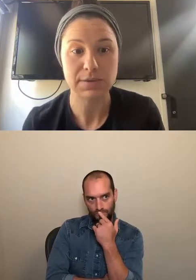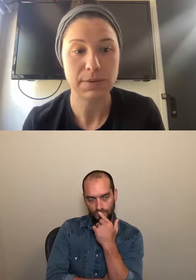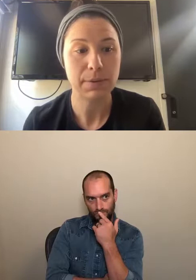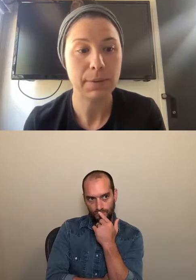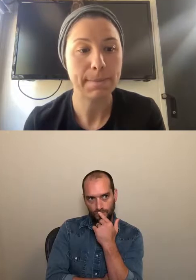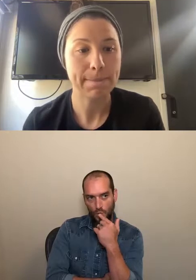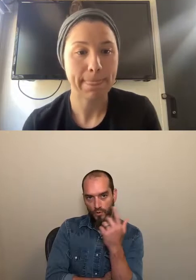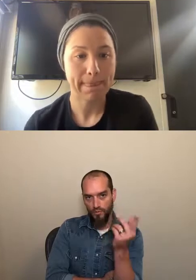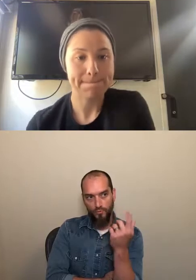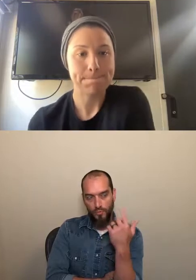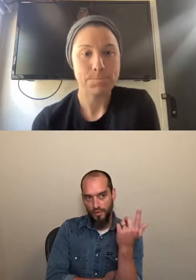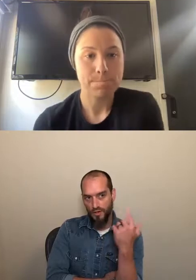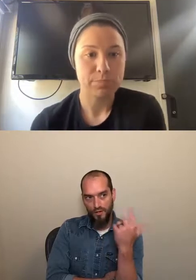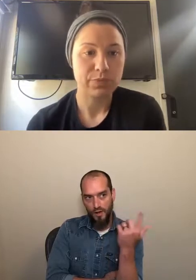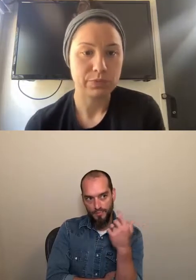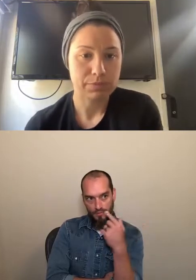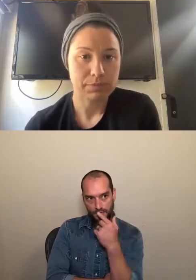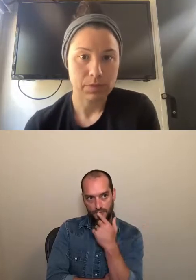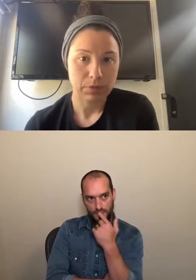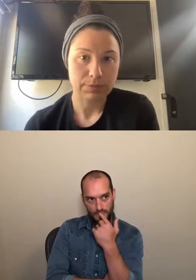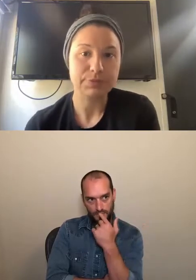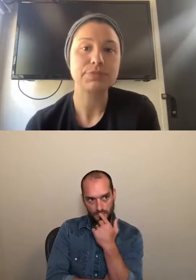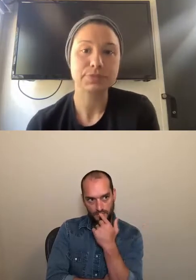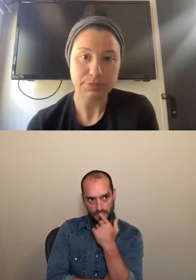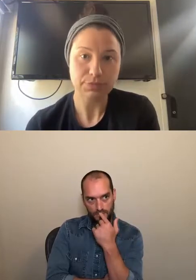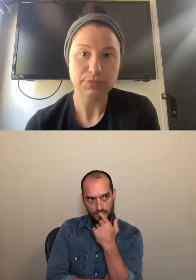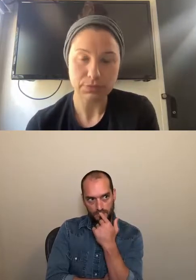process? Well, for one, they were incompetent